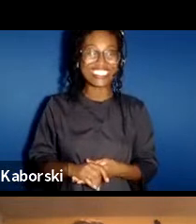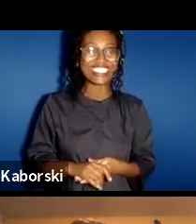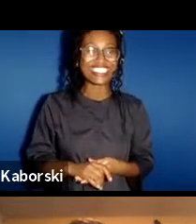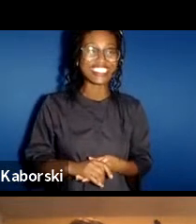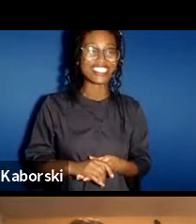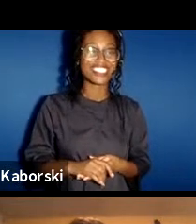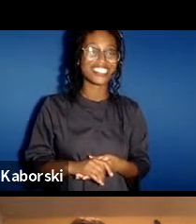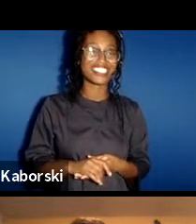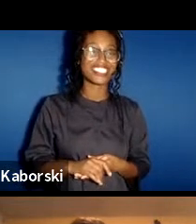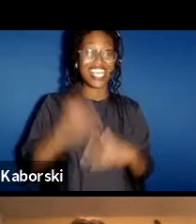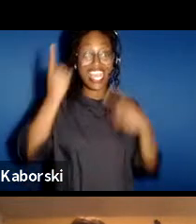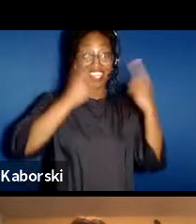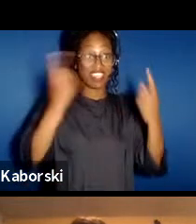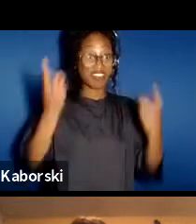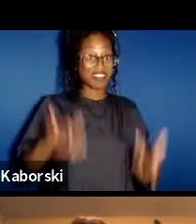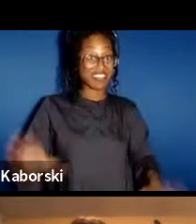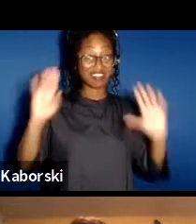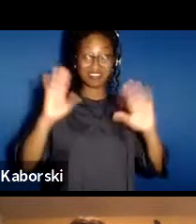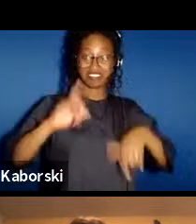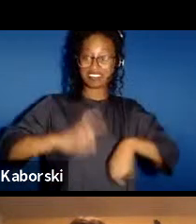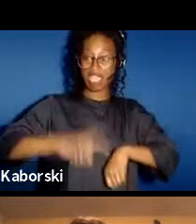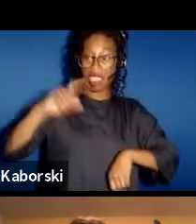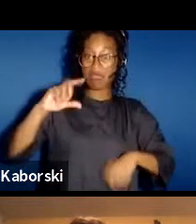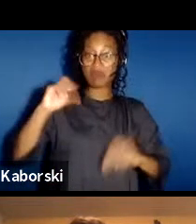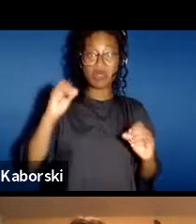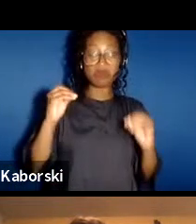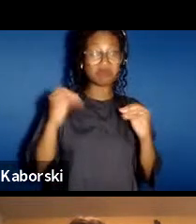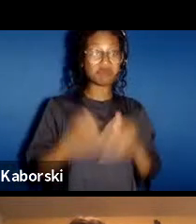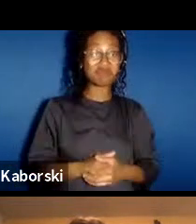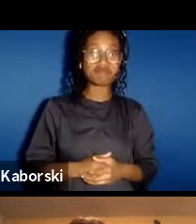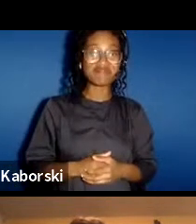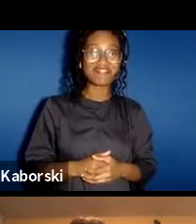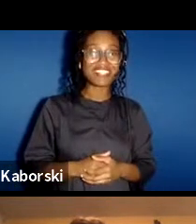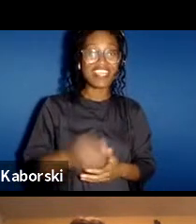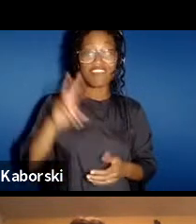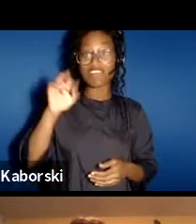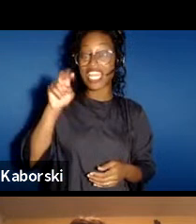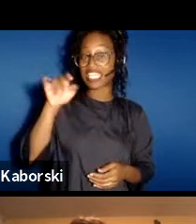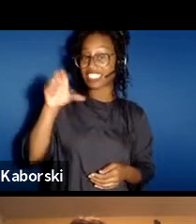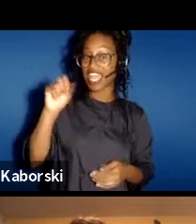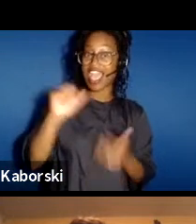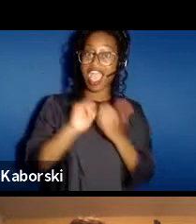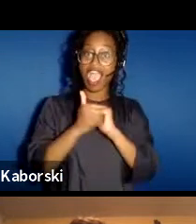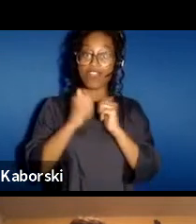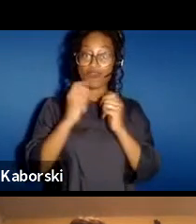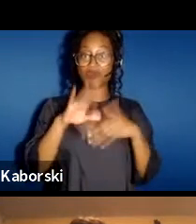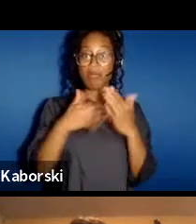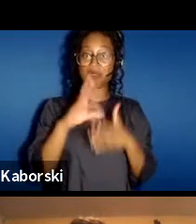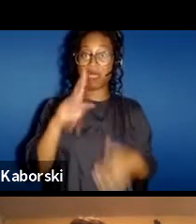I think we're at time. So Vanessa, how do we wrap this up?